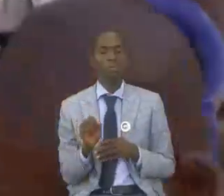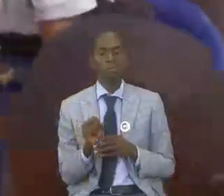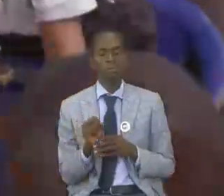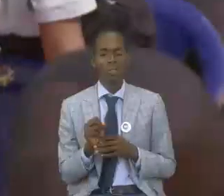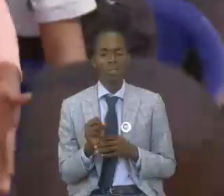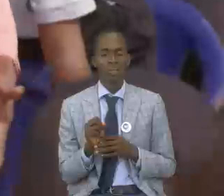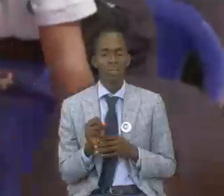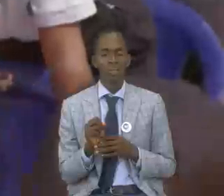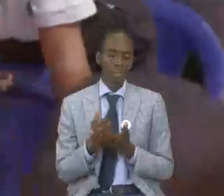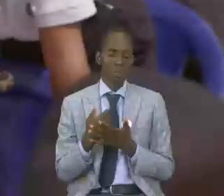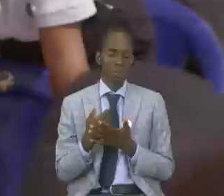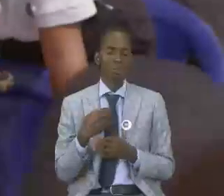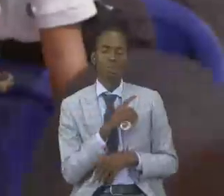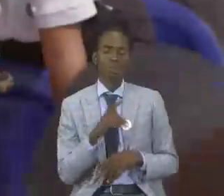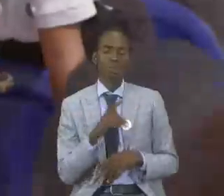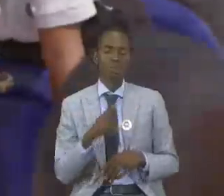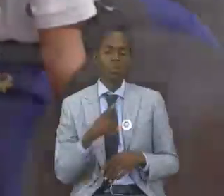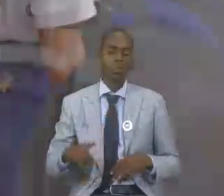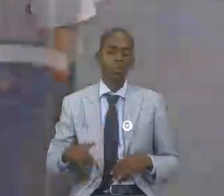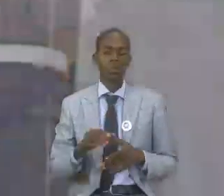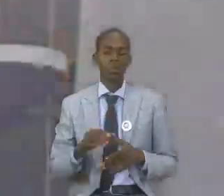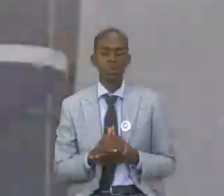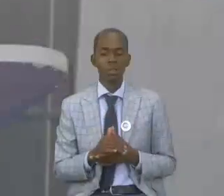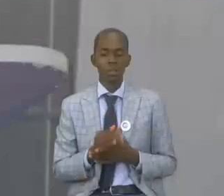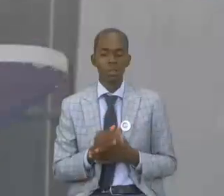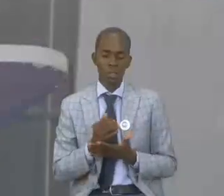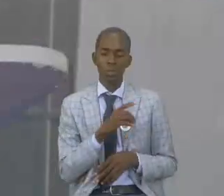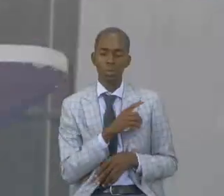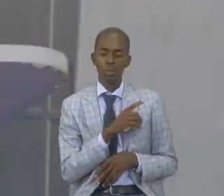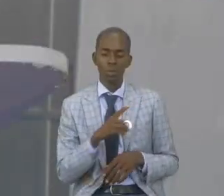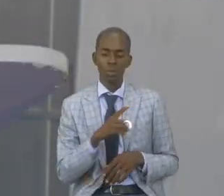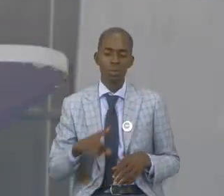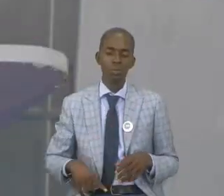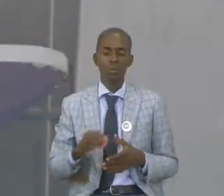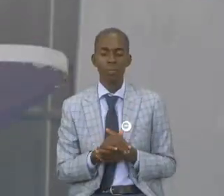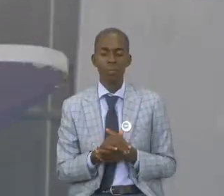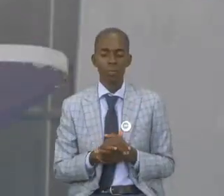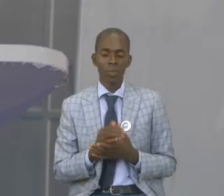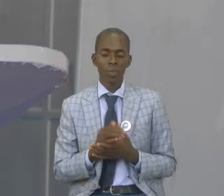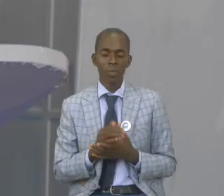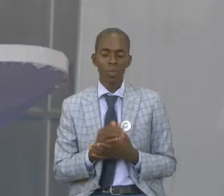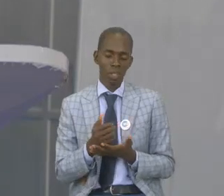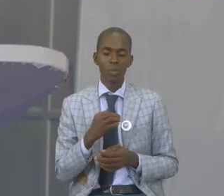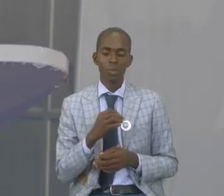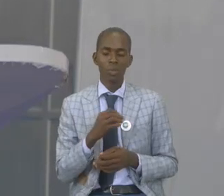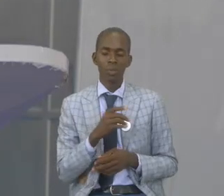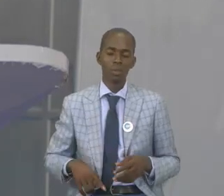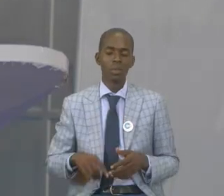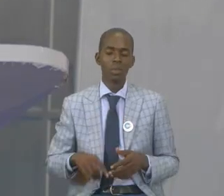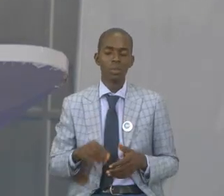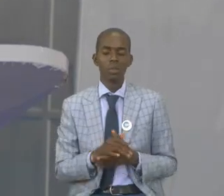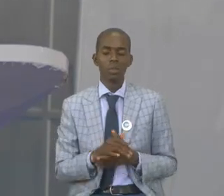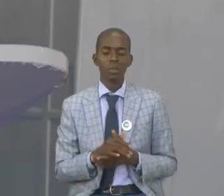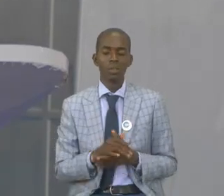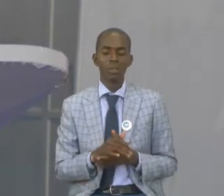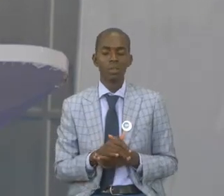Help me, O Lord. Help me, O Lord. Help me, O Lord. Keep